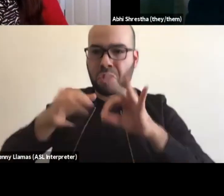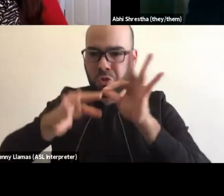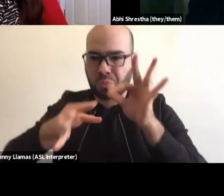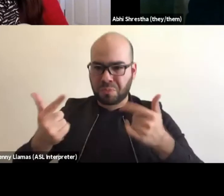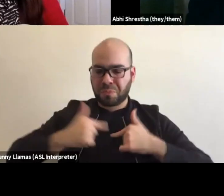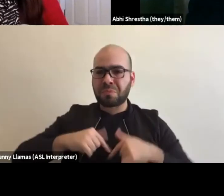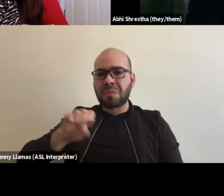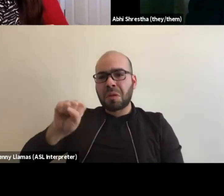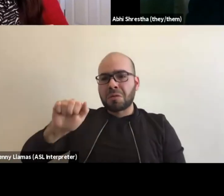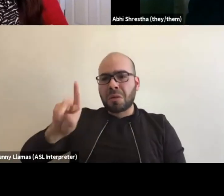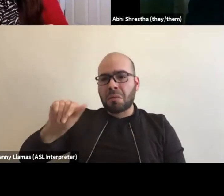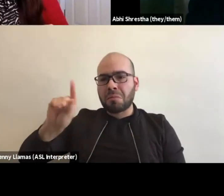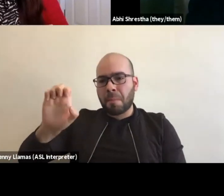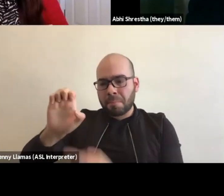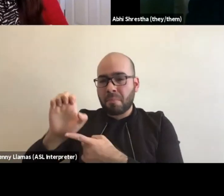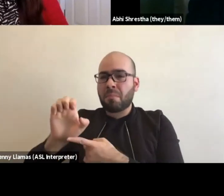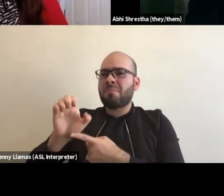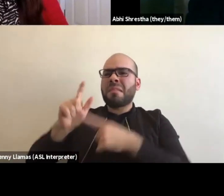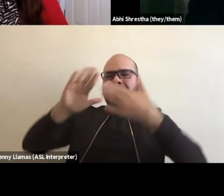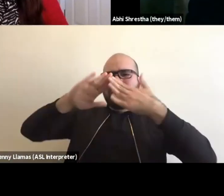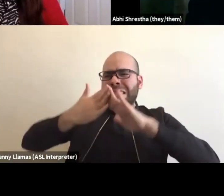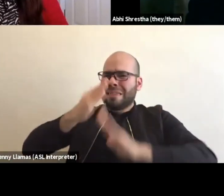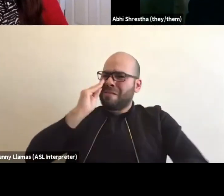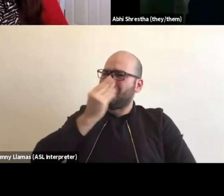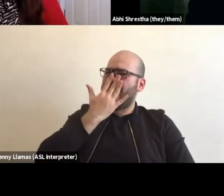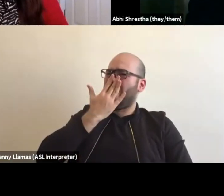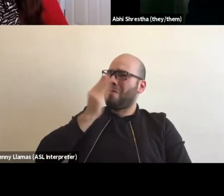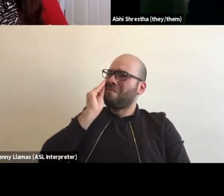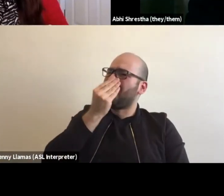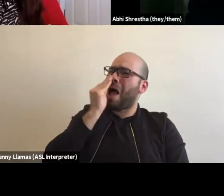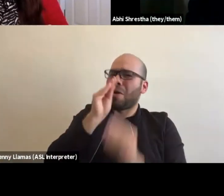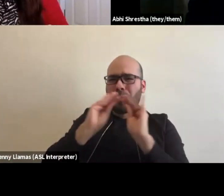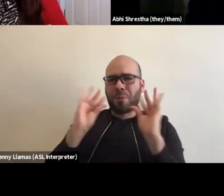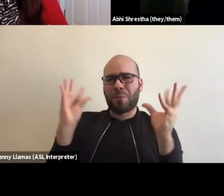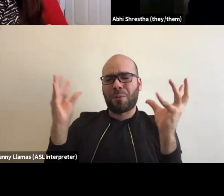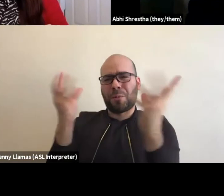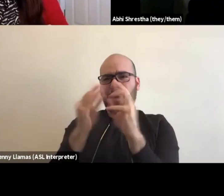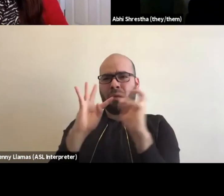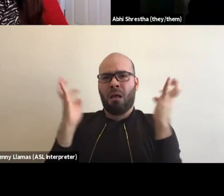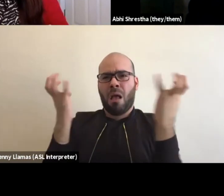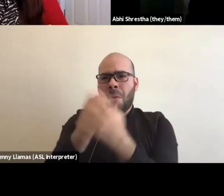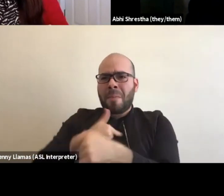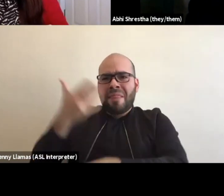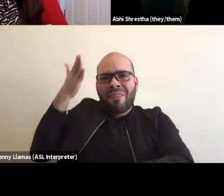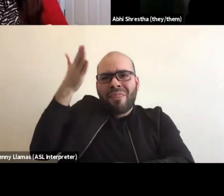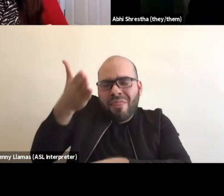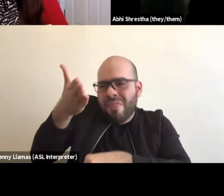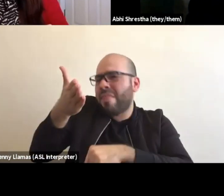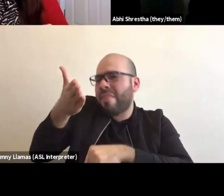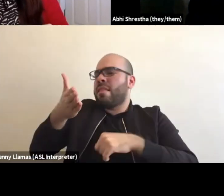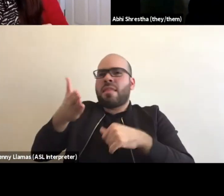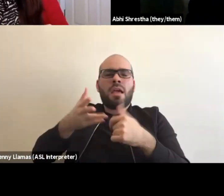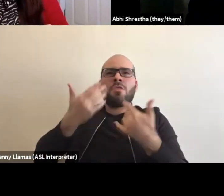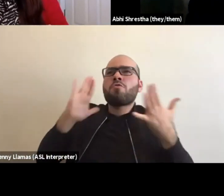In the Republic of Flowers, I studied the secrets of hanging clothes. I didn't know if it was raining or